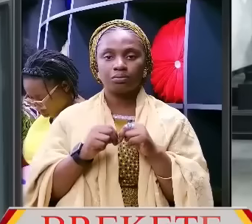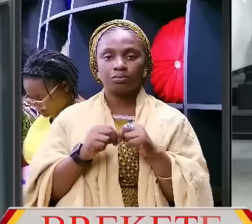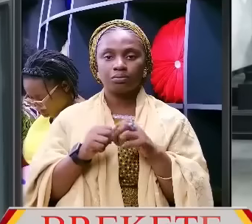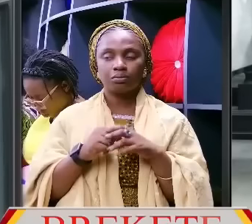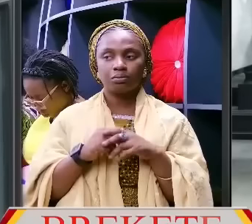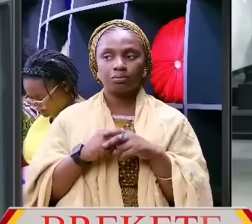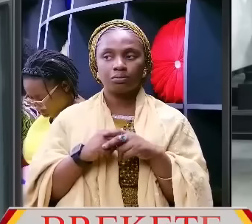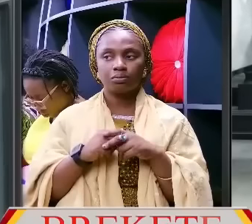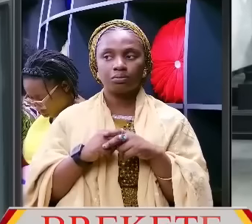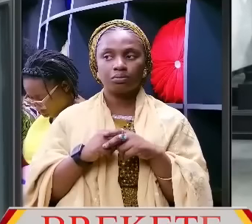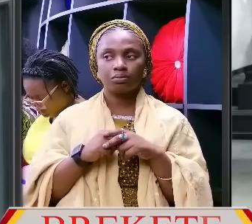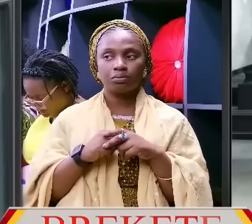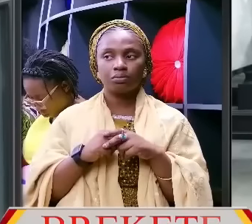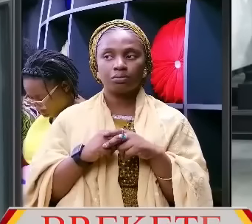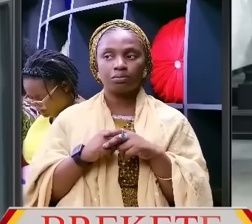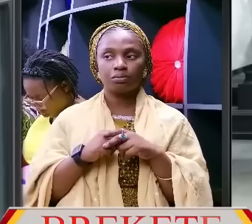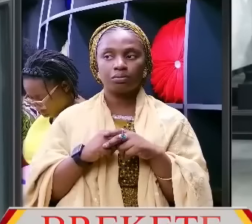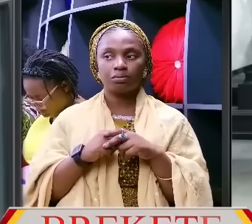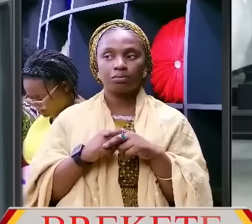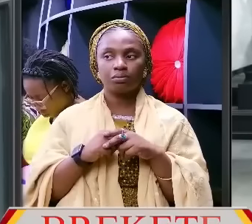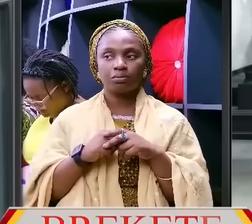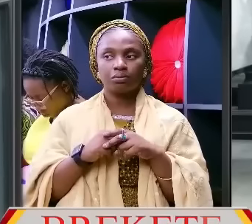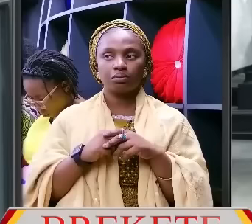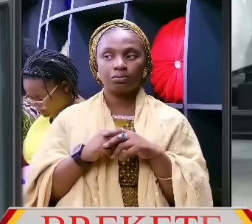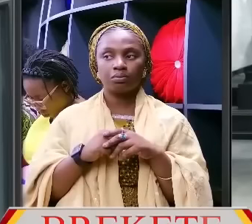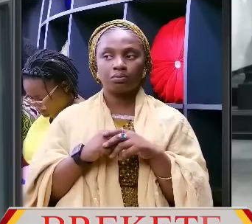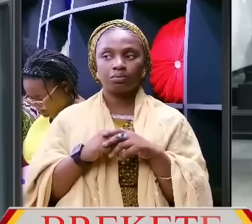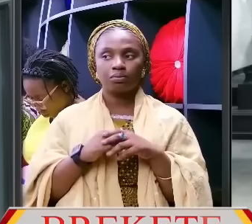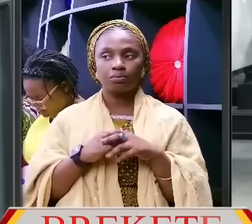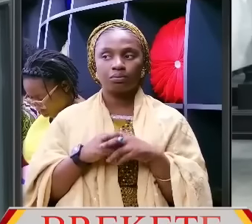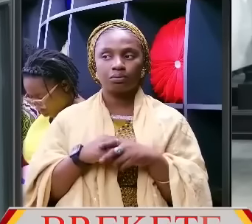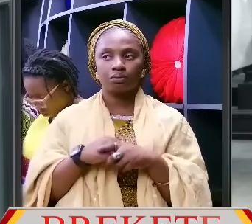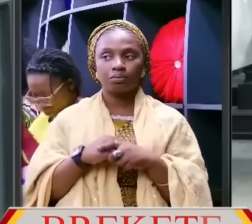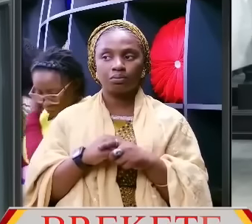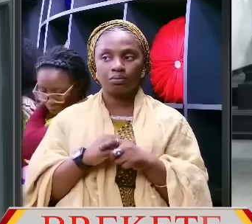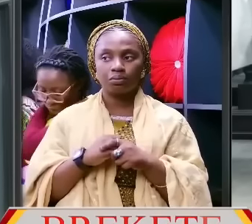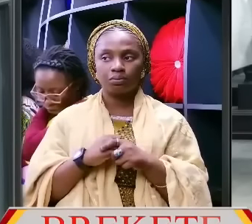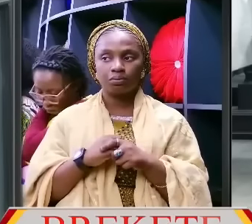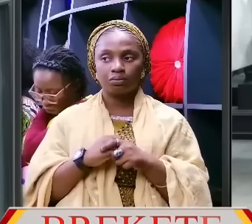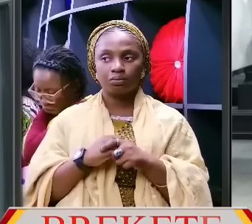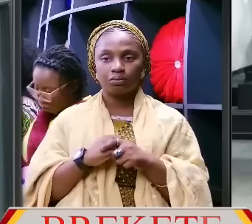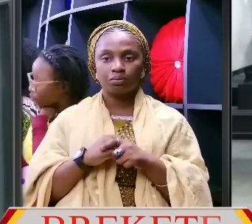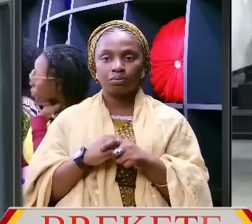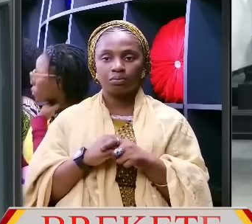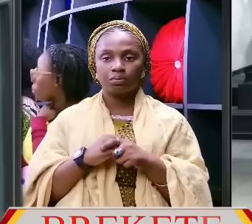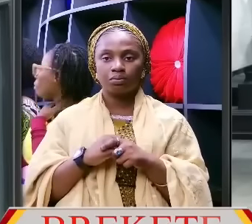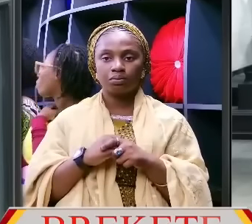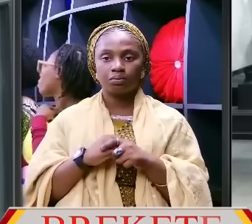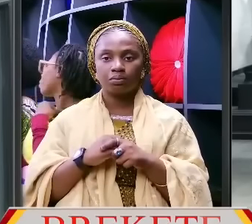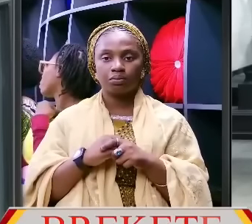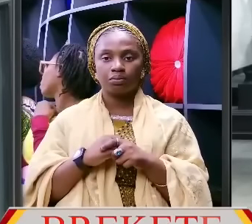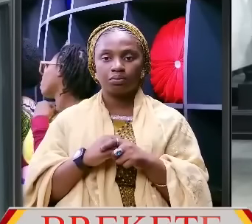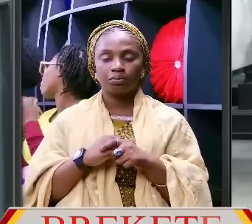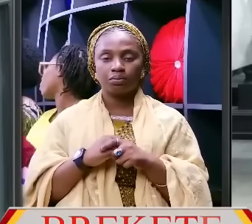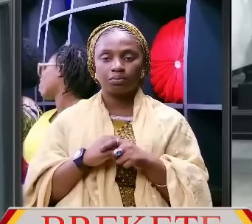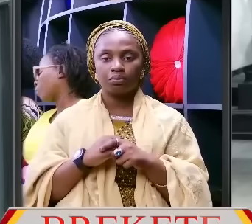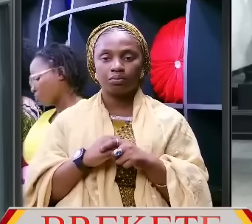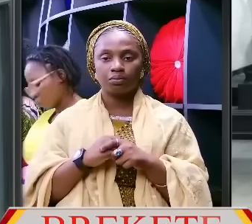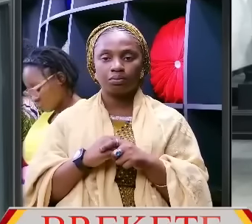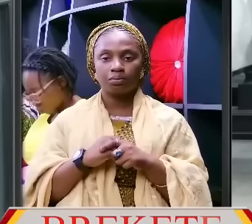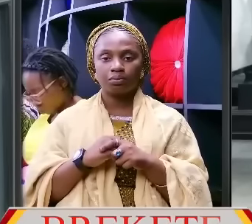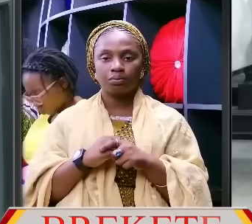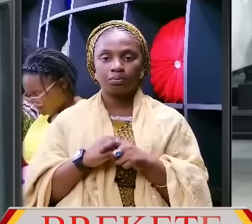that big land. Where he calls her, he share for Salu, share for me. He share for my little brother,